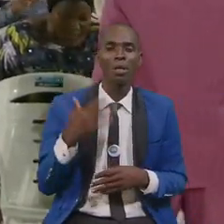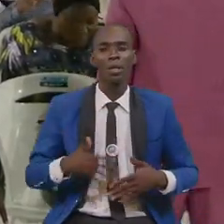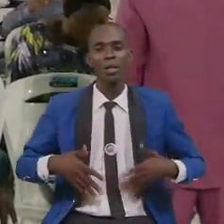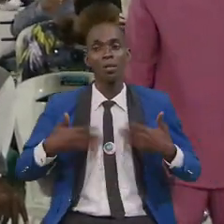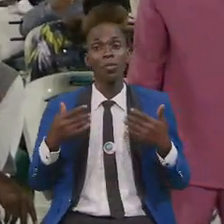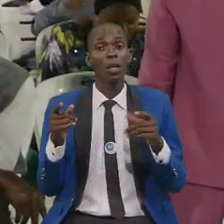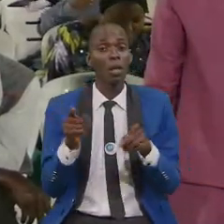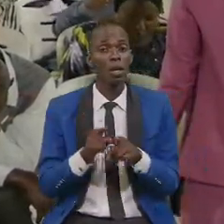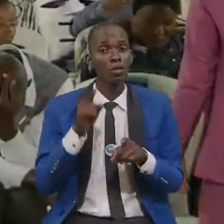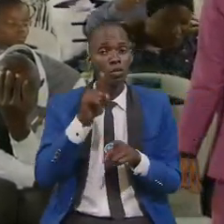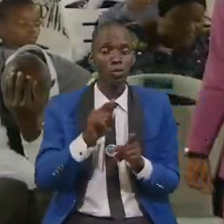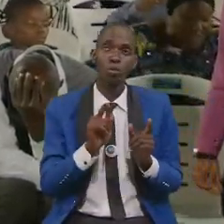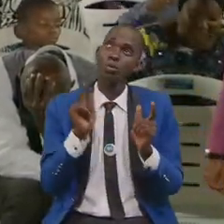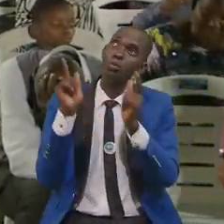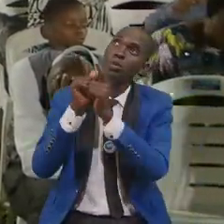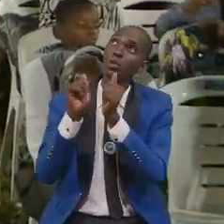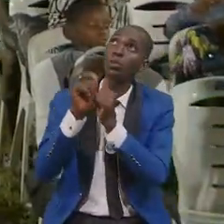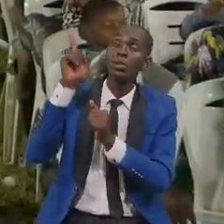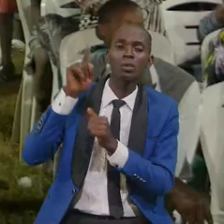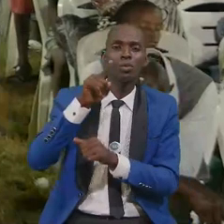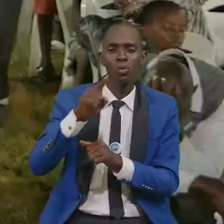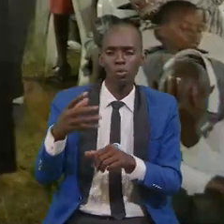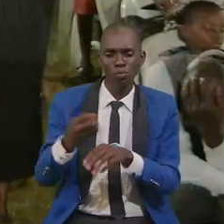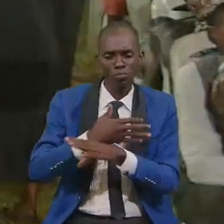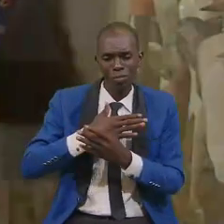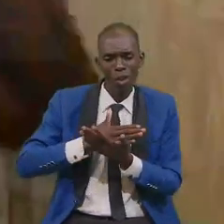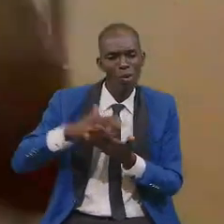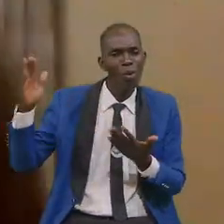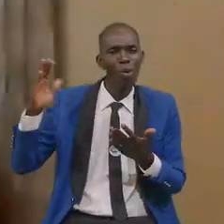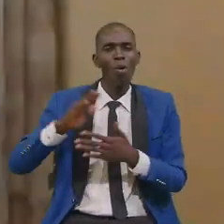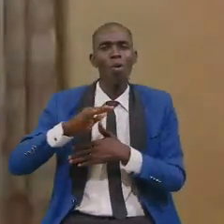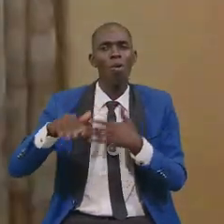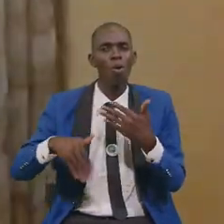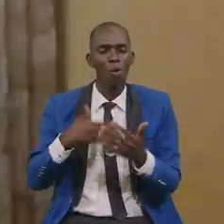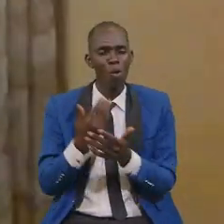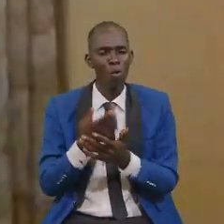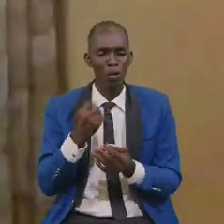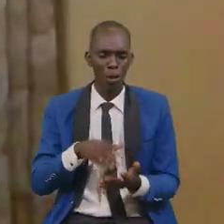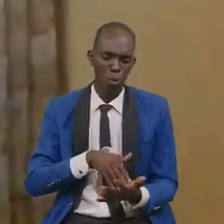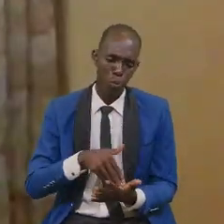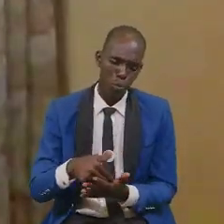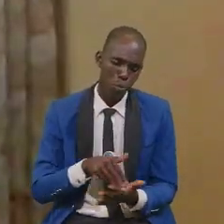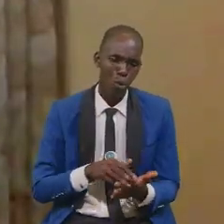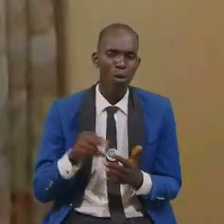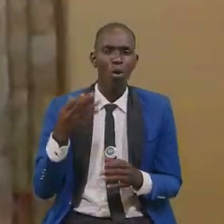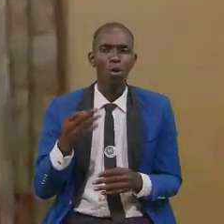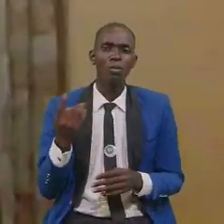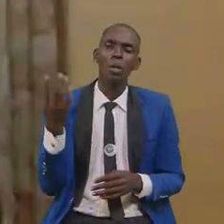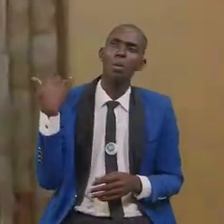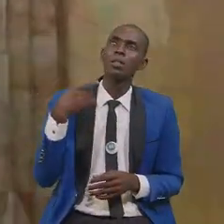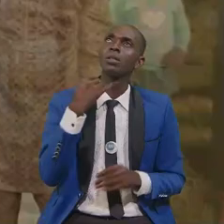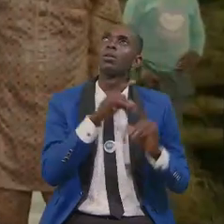come to Him, you throw away all the weakness of the past, and you say, I'm coming